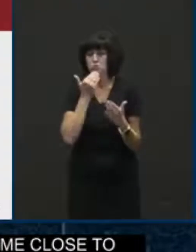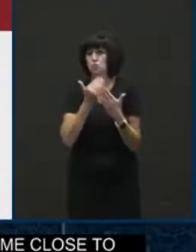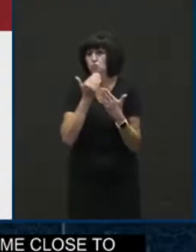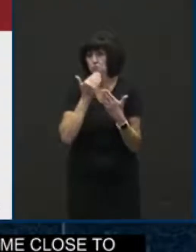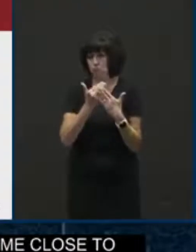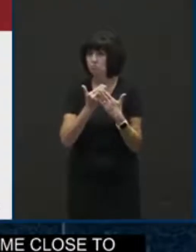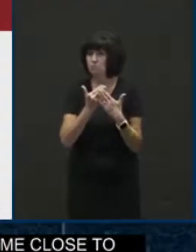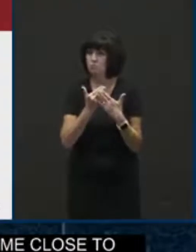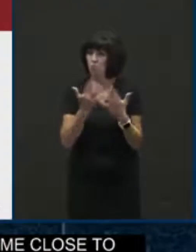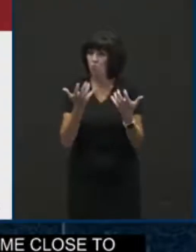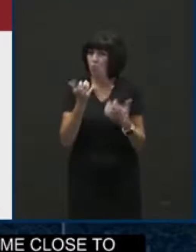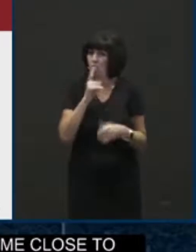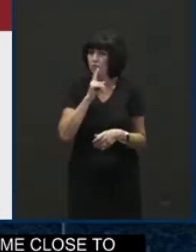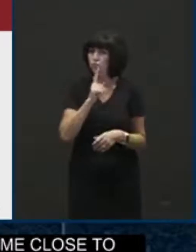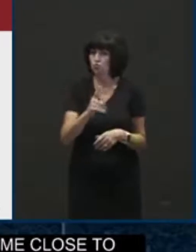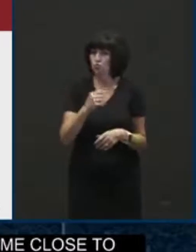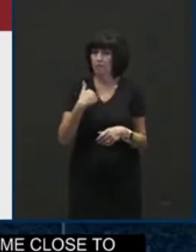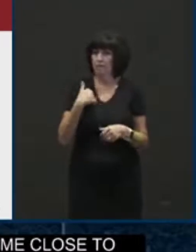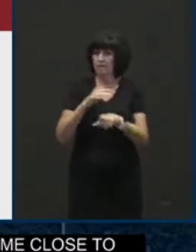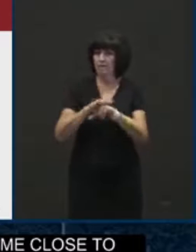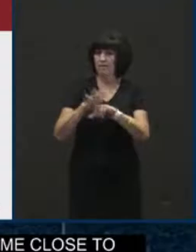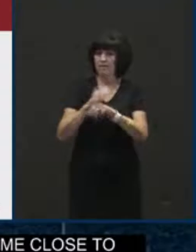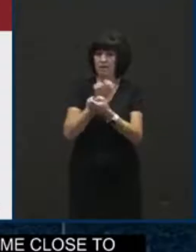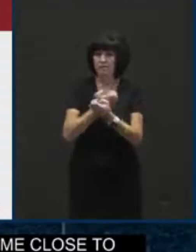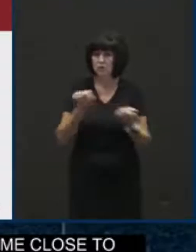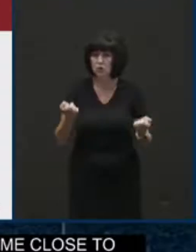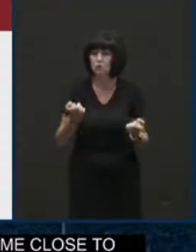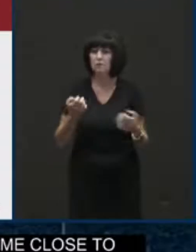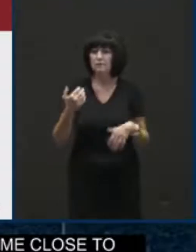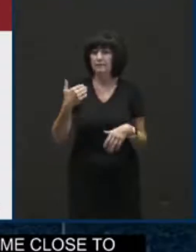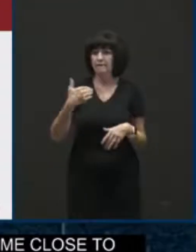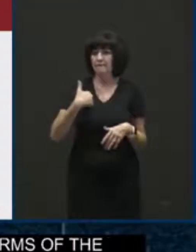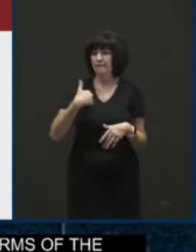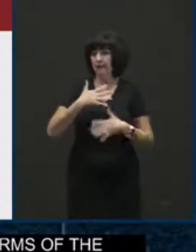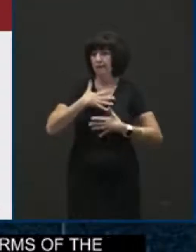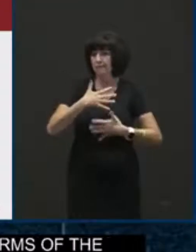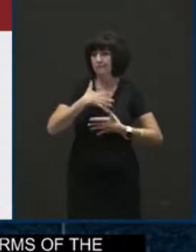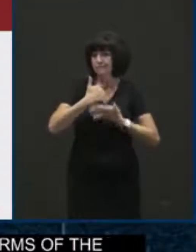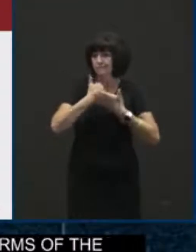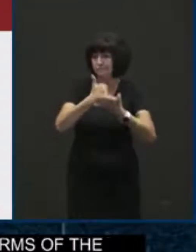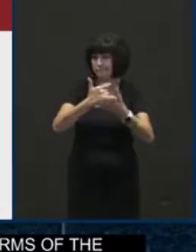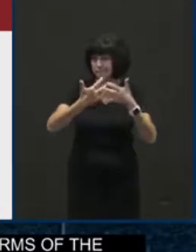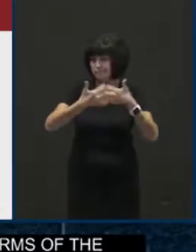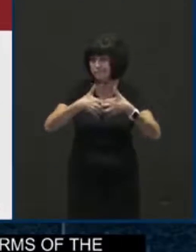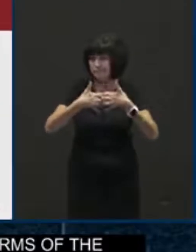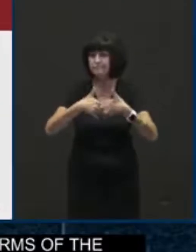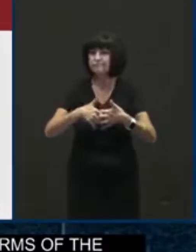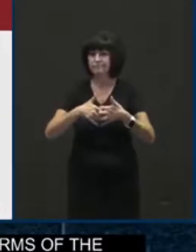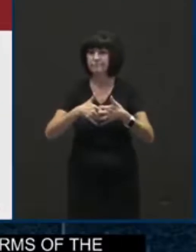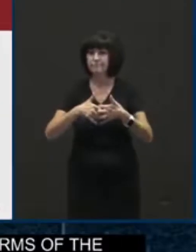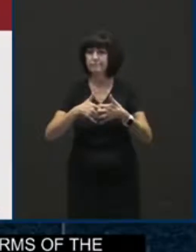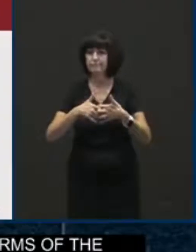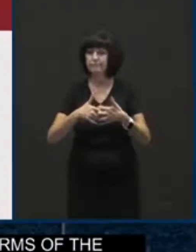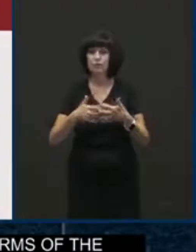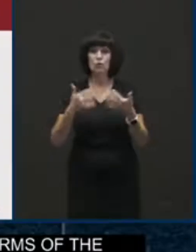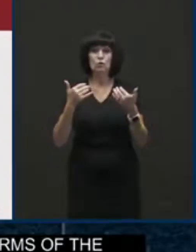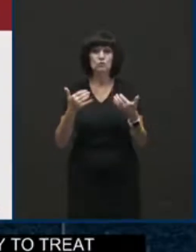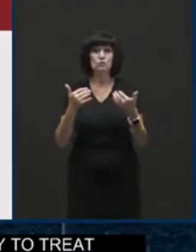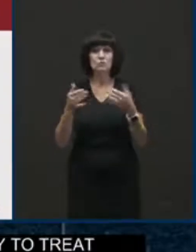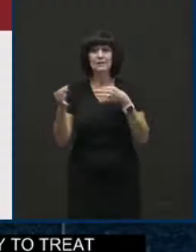to really treat somebody with serious COVID-19 illness. So the cases, as they break down across our state, we've